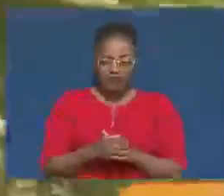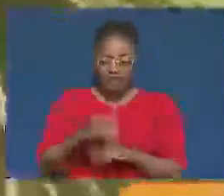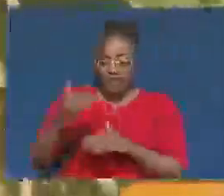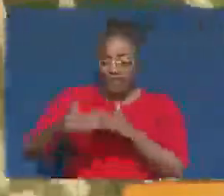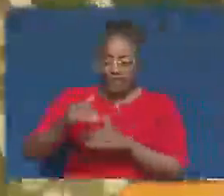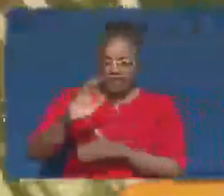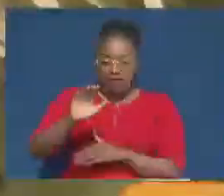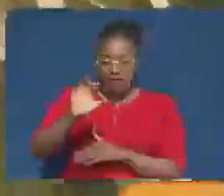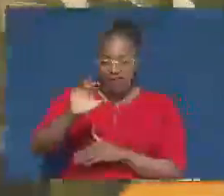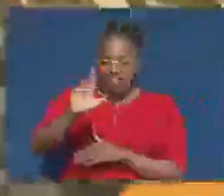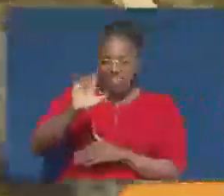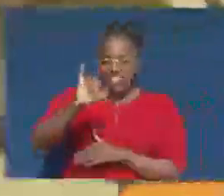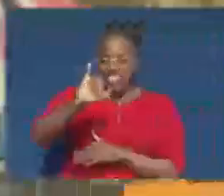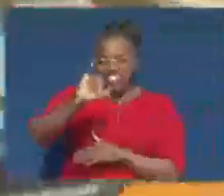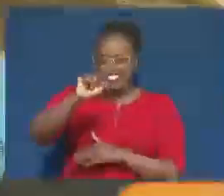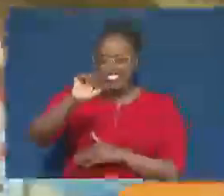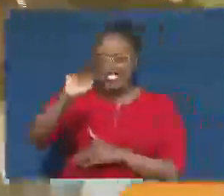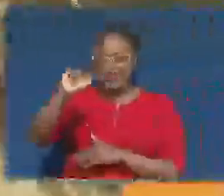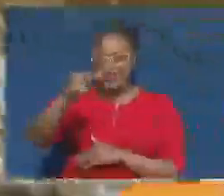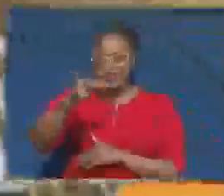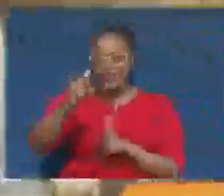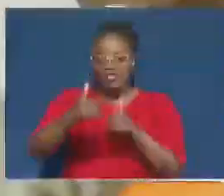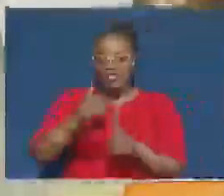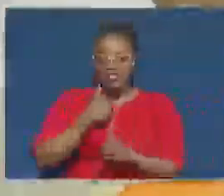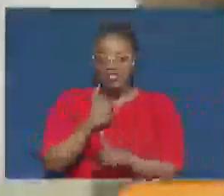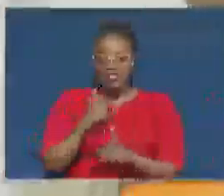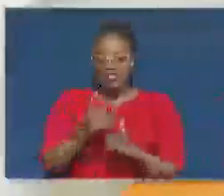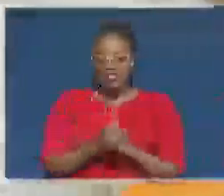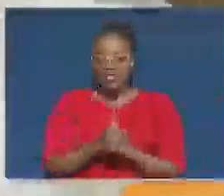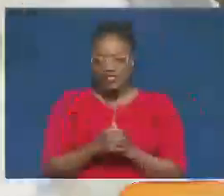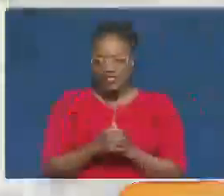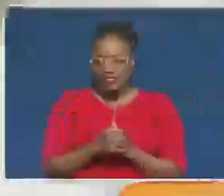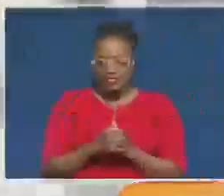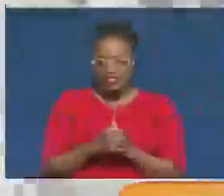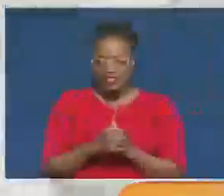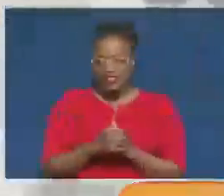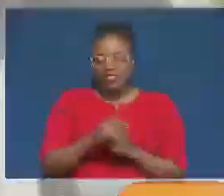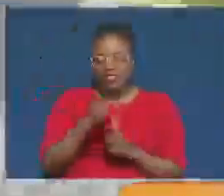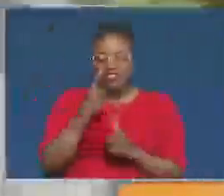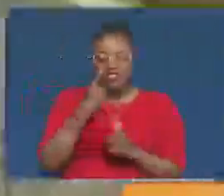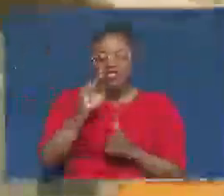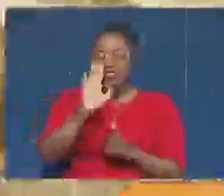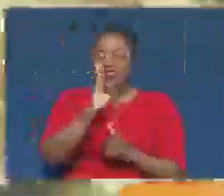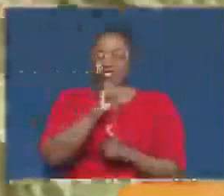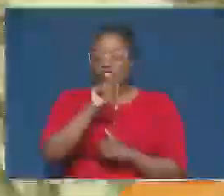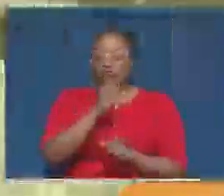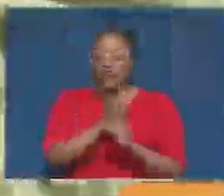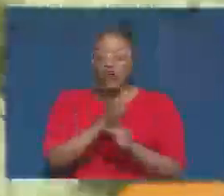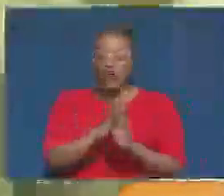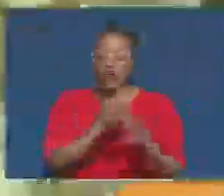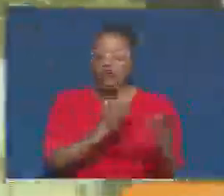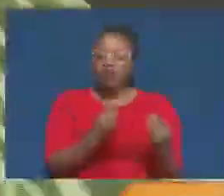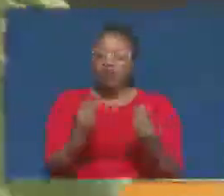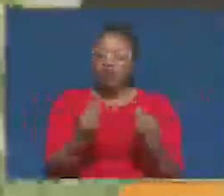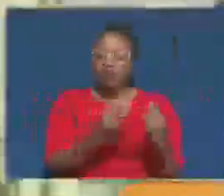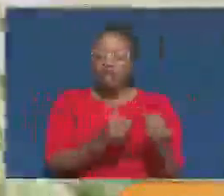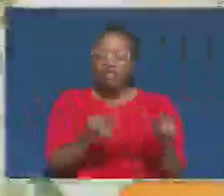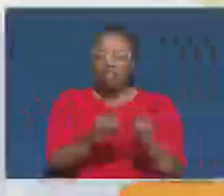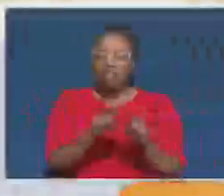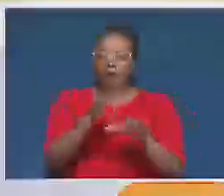Elizabeth Wanjiro echoes the same relief. Hii mashimu, imeona kazi yake ni rahisi, si kama